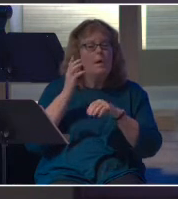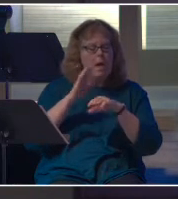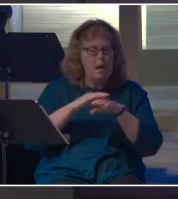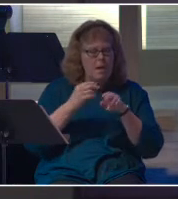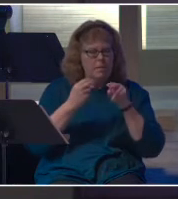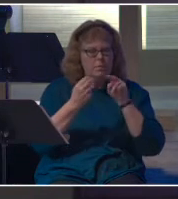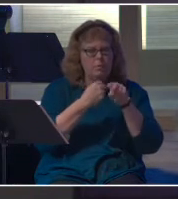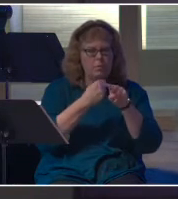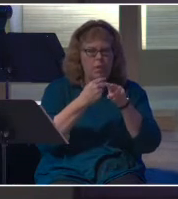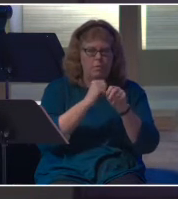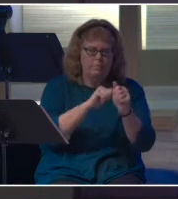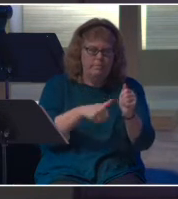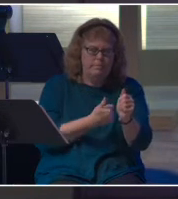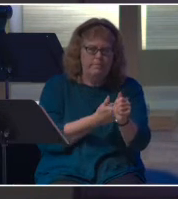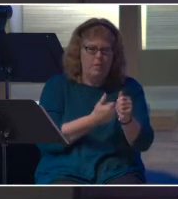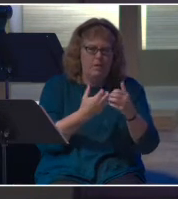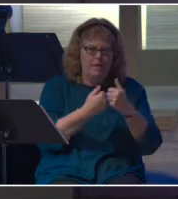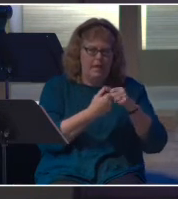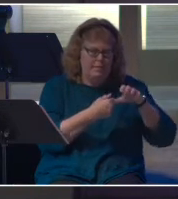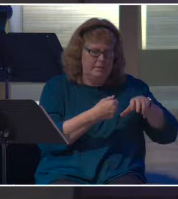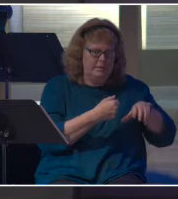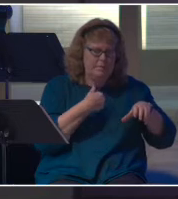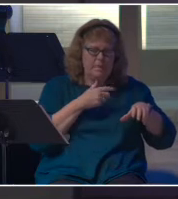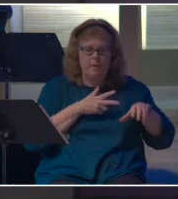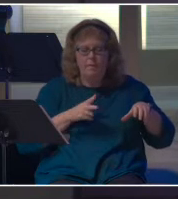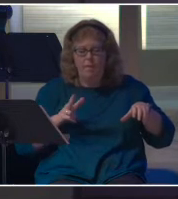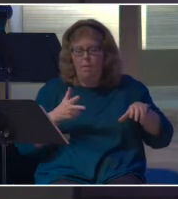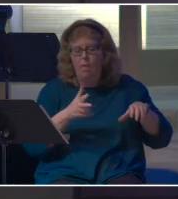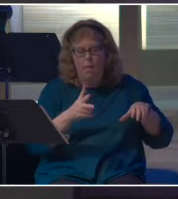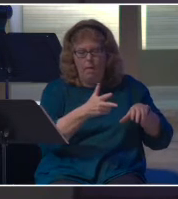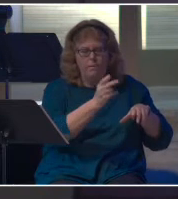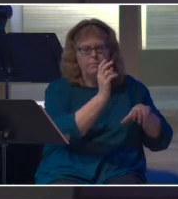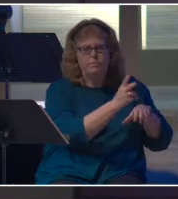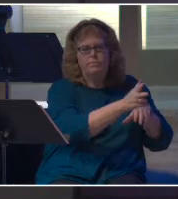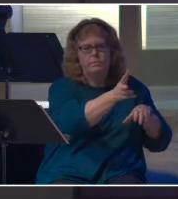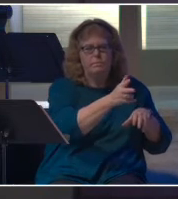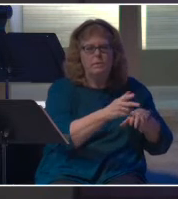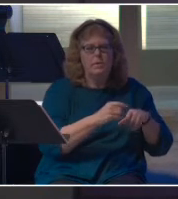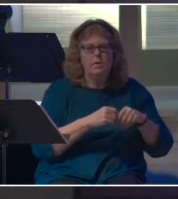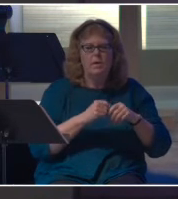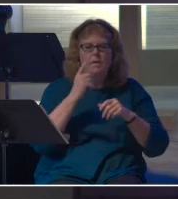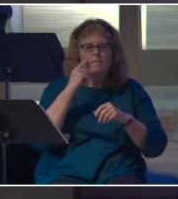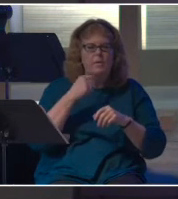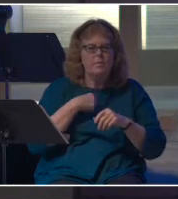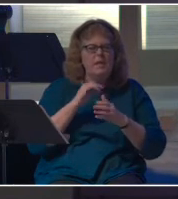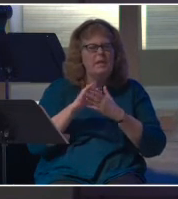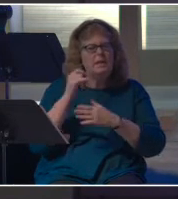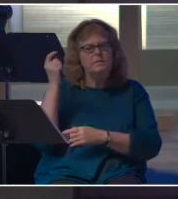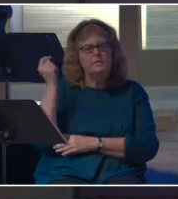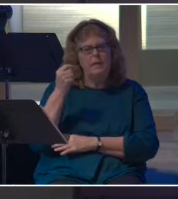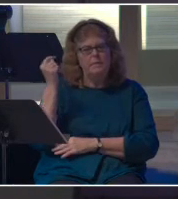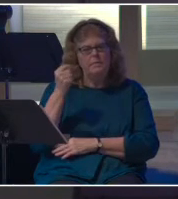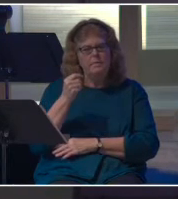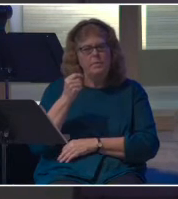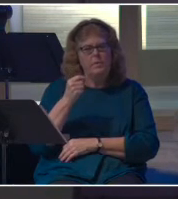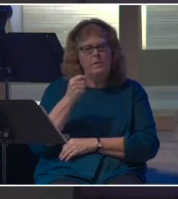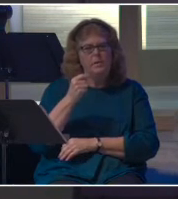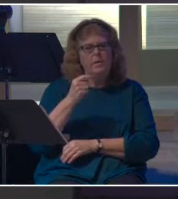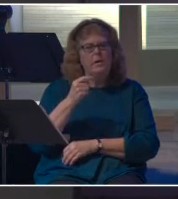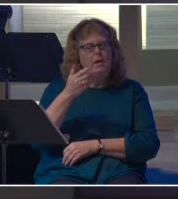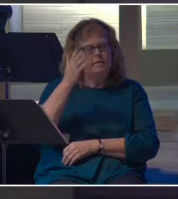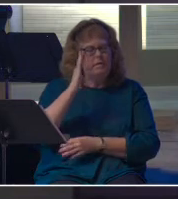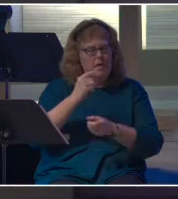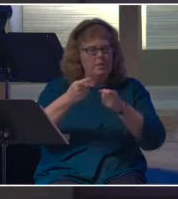I avoided the accident and was able to make it home. Now, for me, that is a testimony of the sovereignty